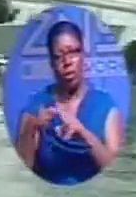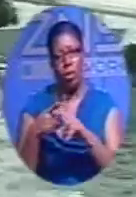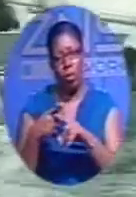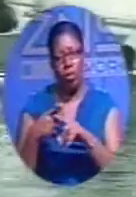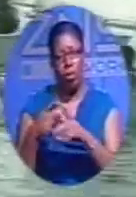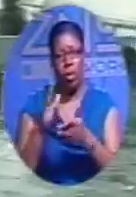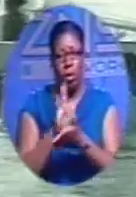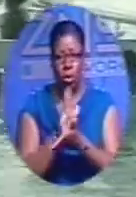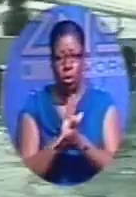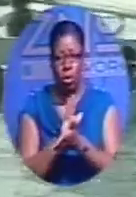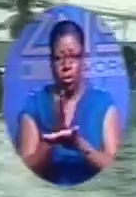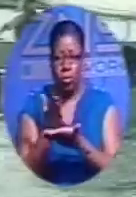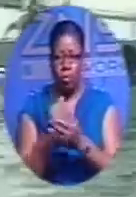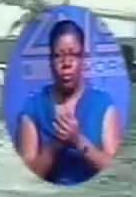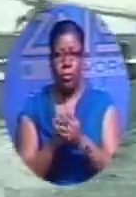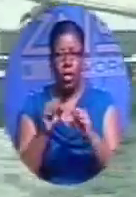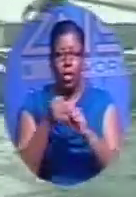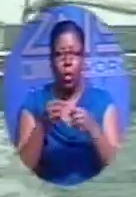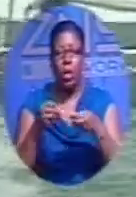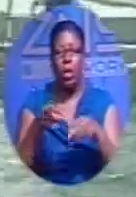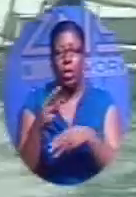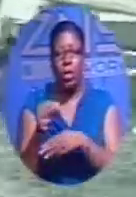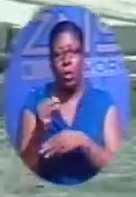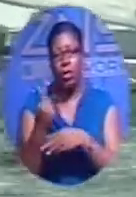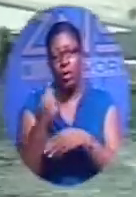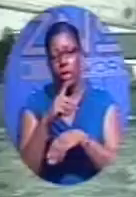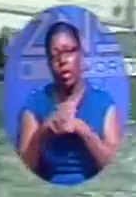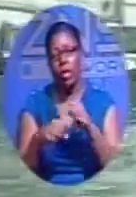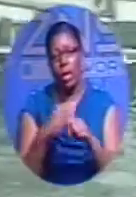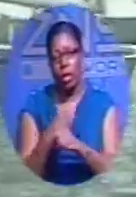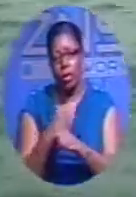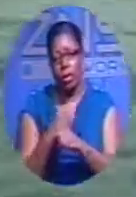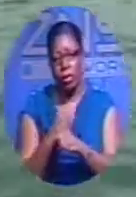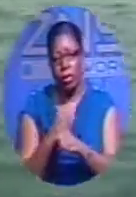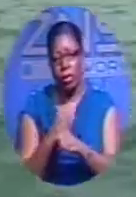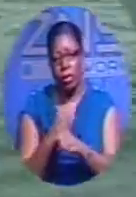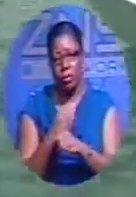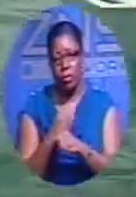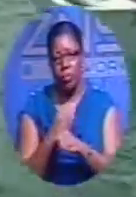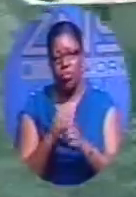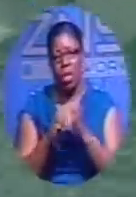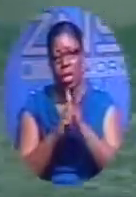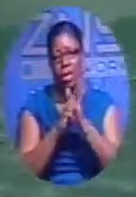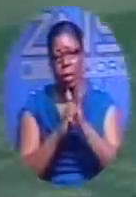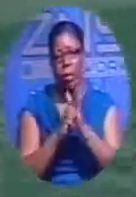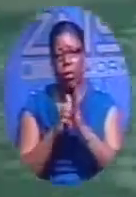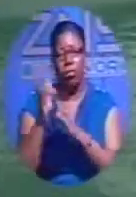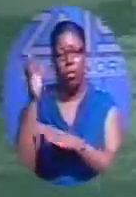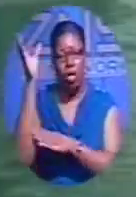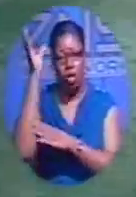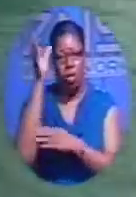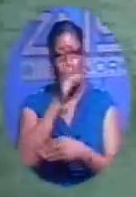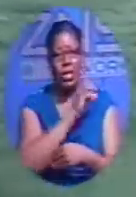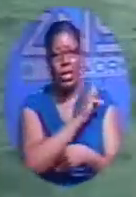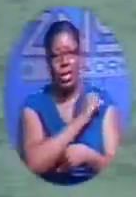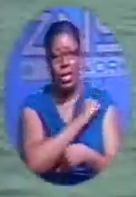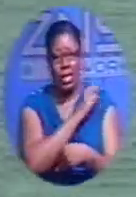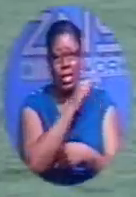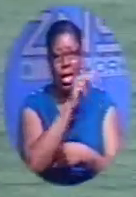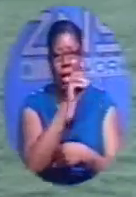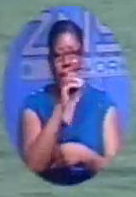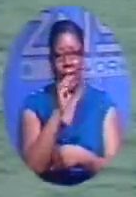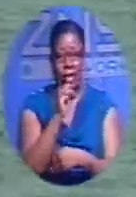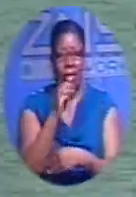other. So we lose them for a couple of years, you know. Like Chris Sands now is away in school. Fortunately, he's